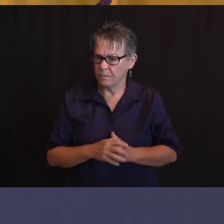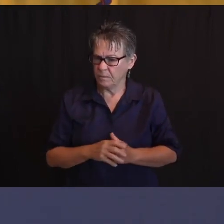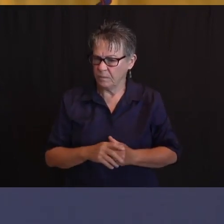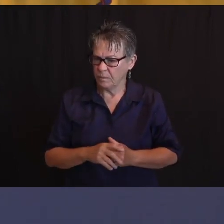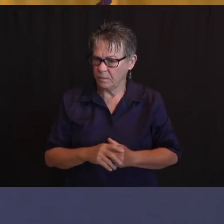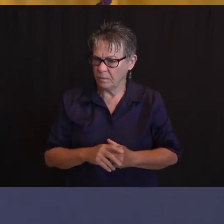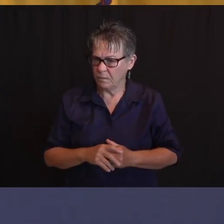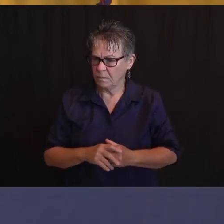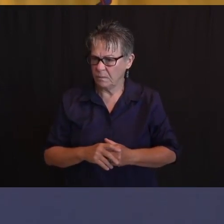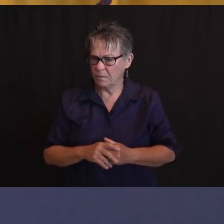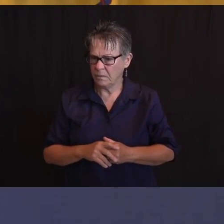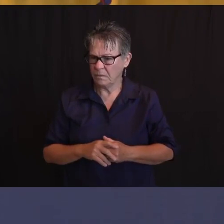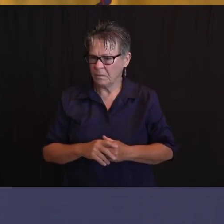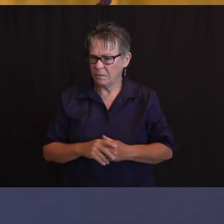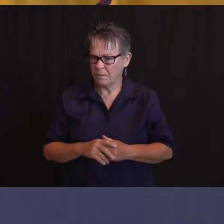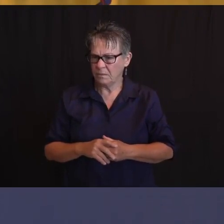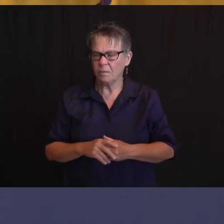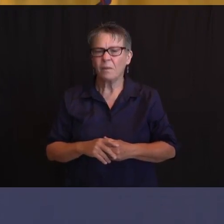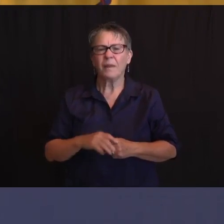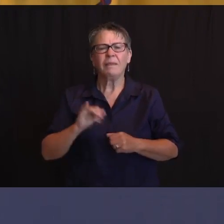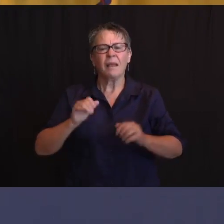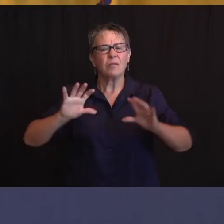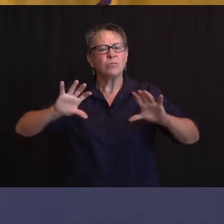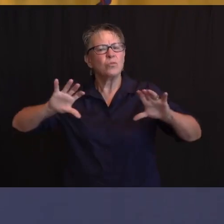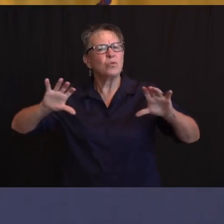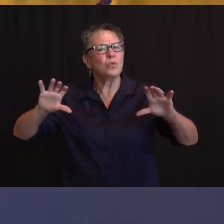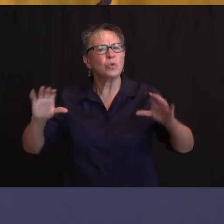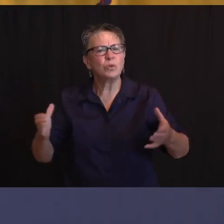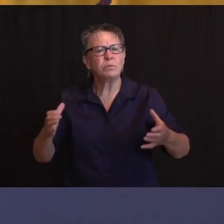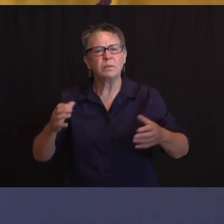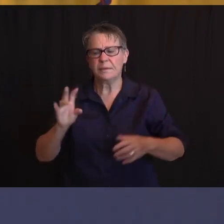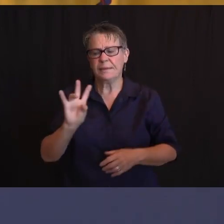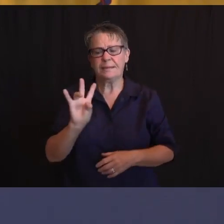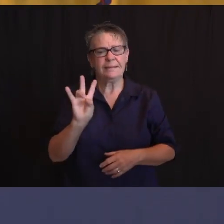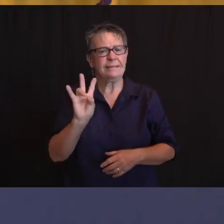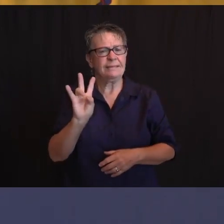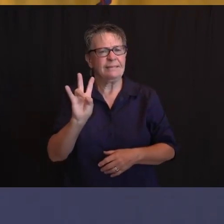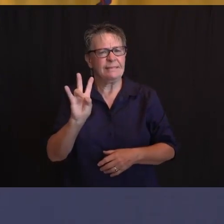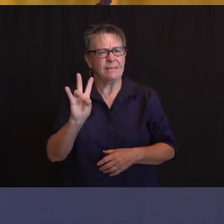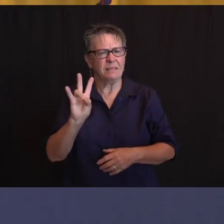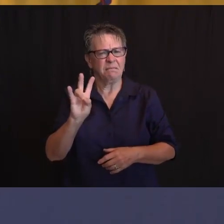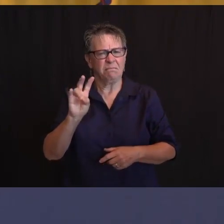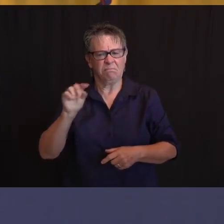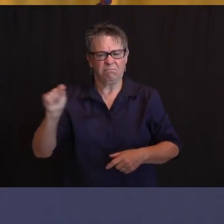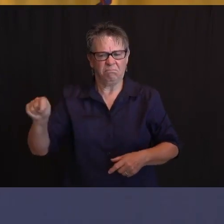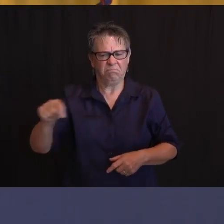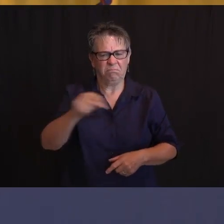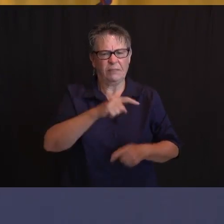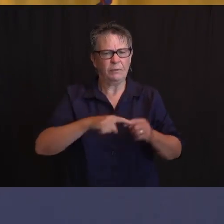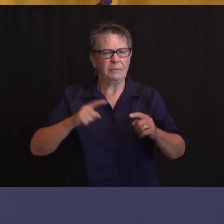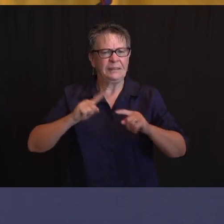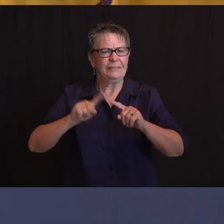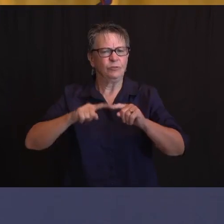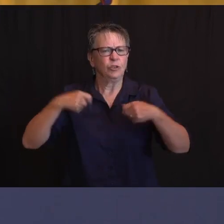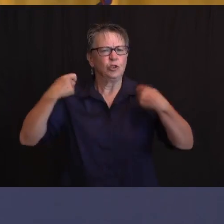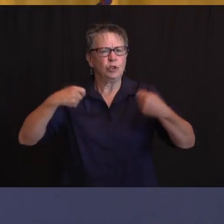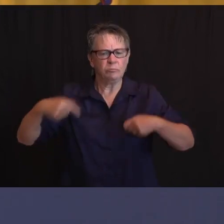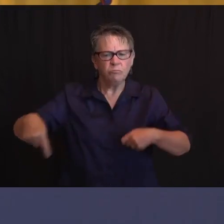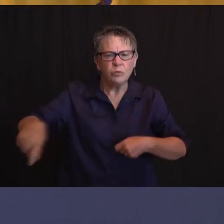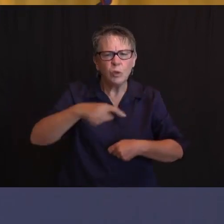Judy is with her colleagues, and I am with mine, and our staffs are. So that's especially New York,